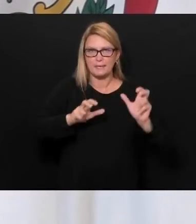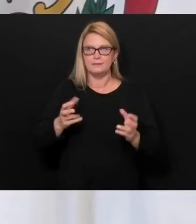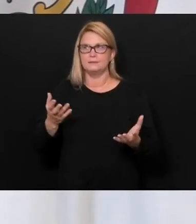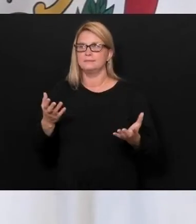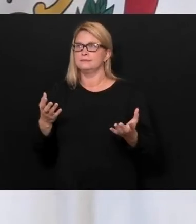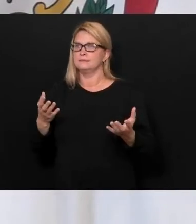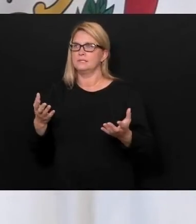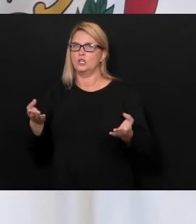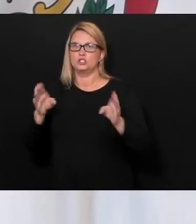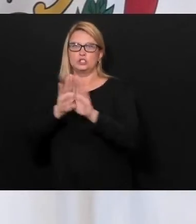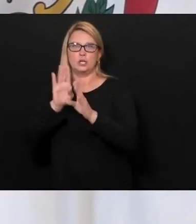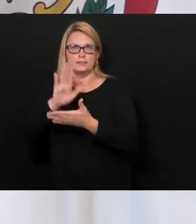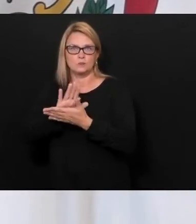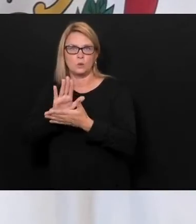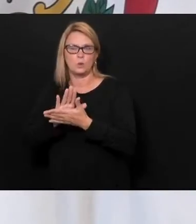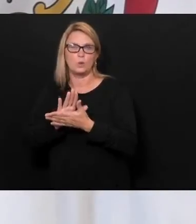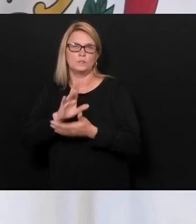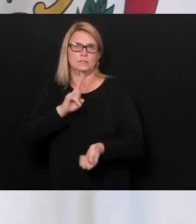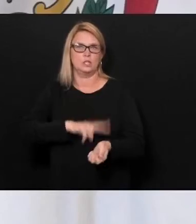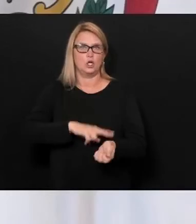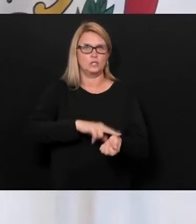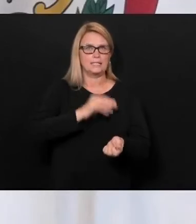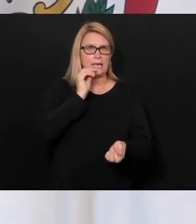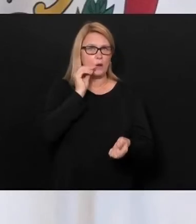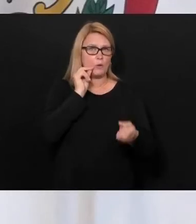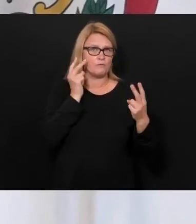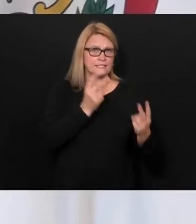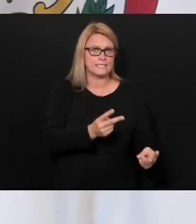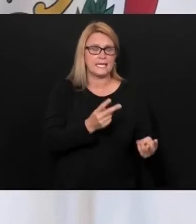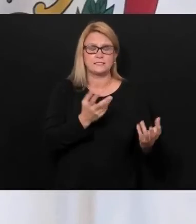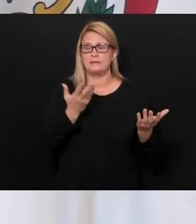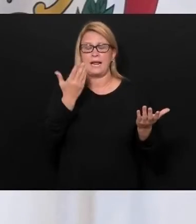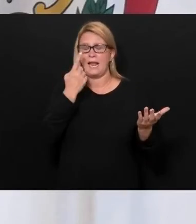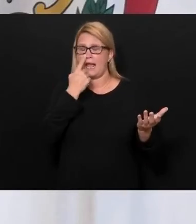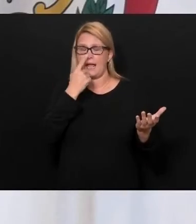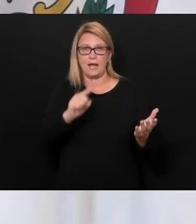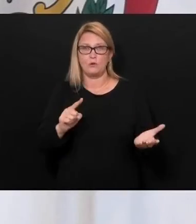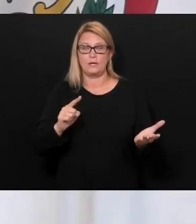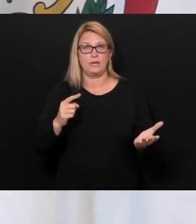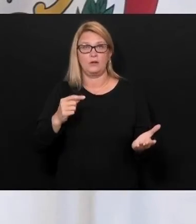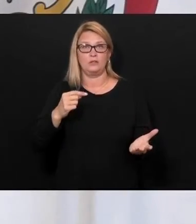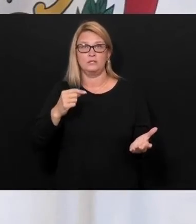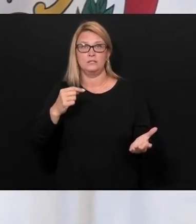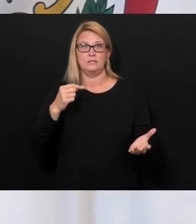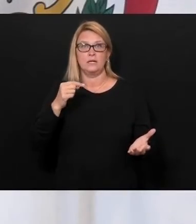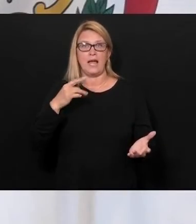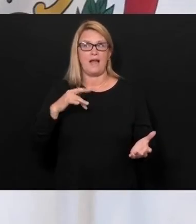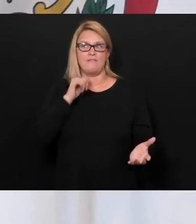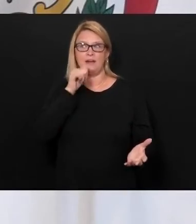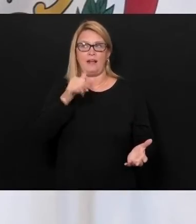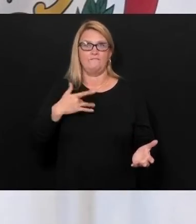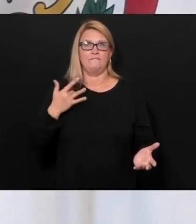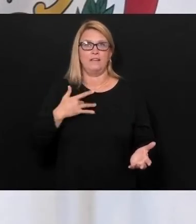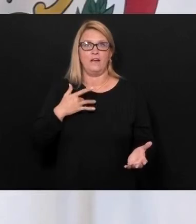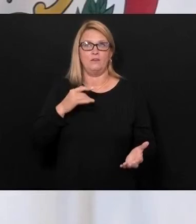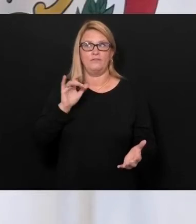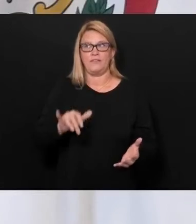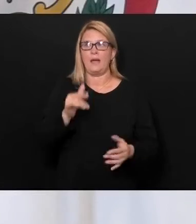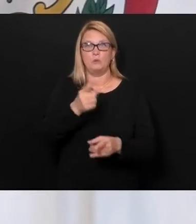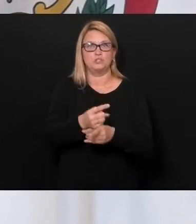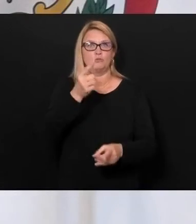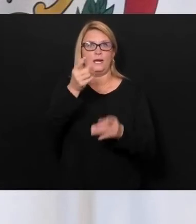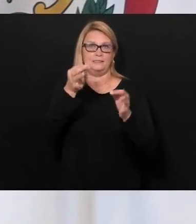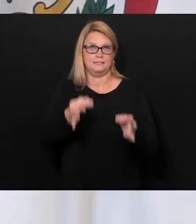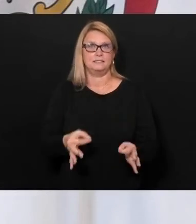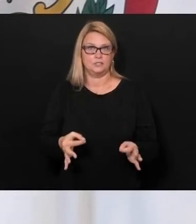our visitation down to our nursing homes and on and on and on. I haven't blinked anywhere, but I